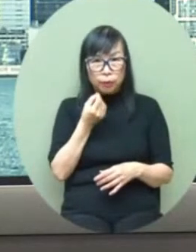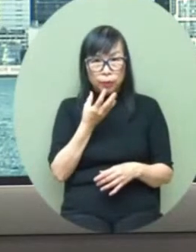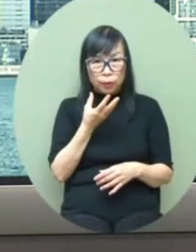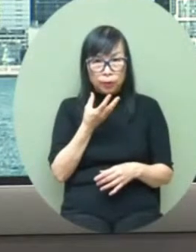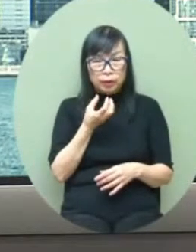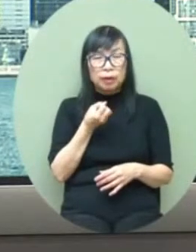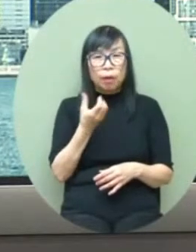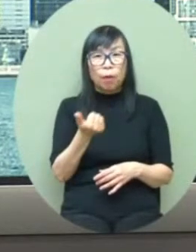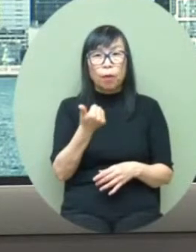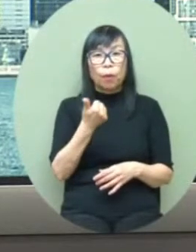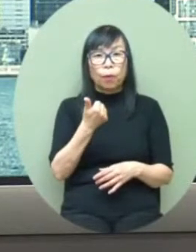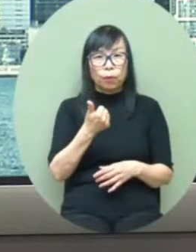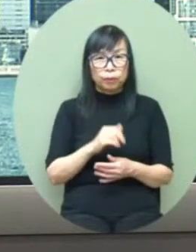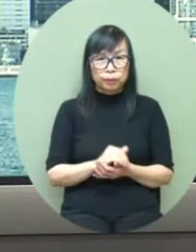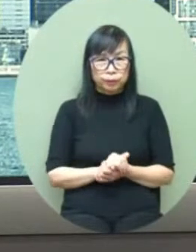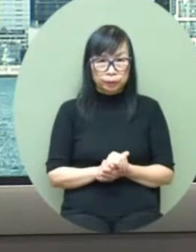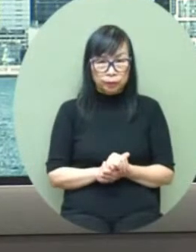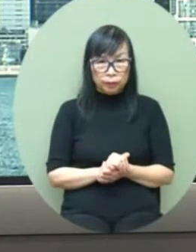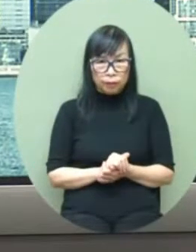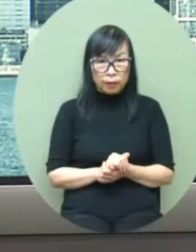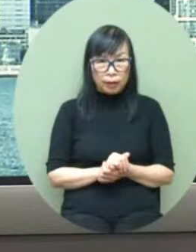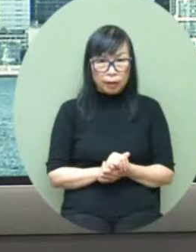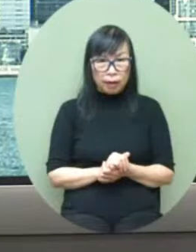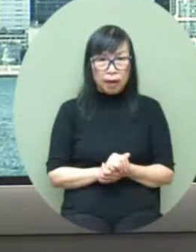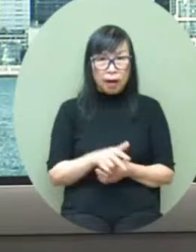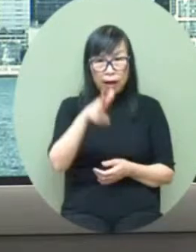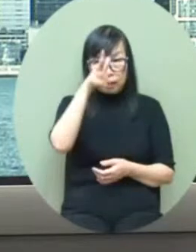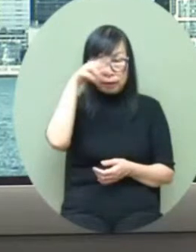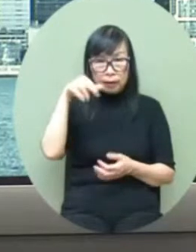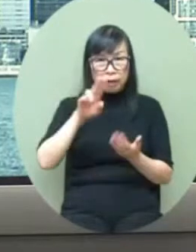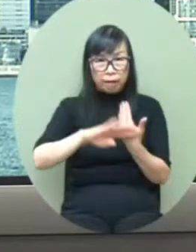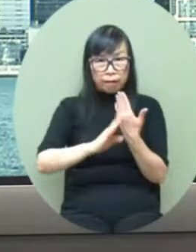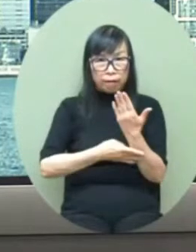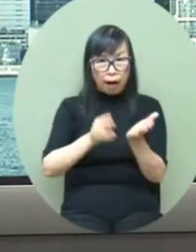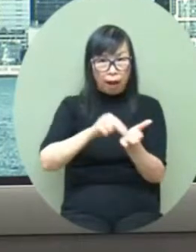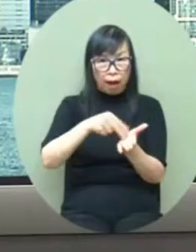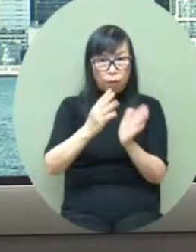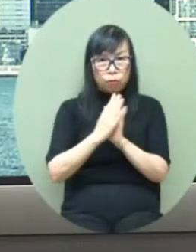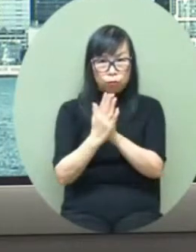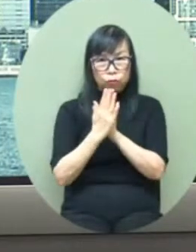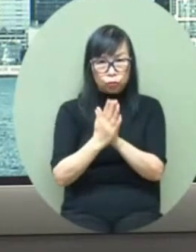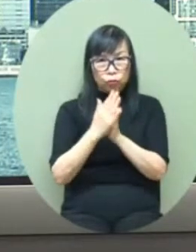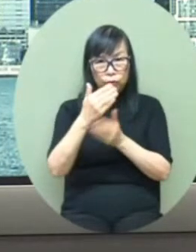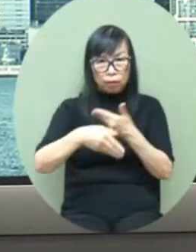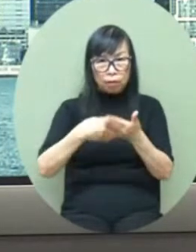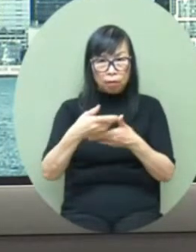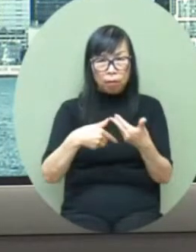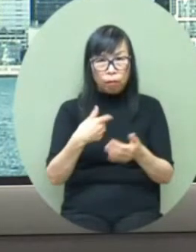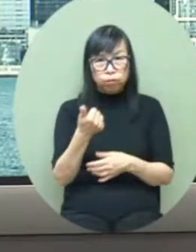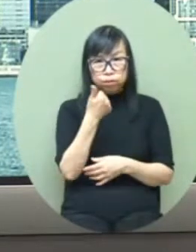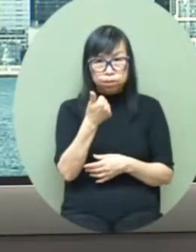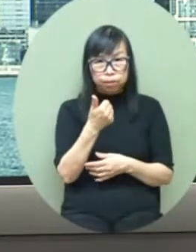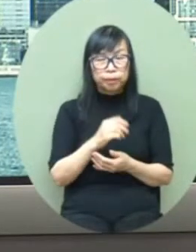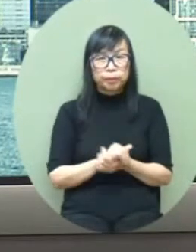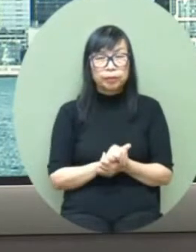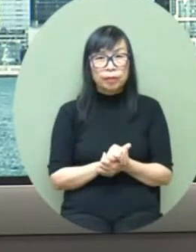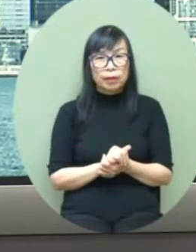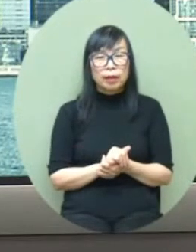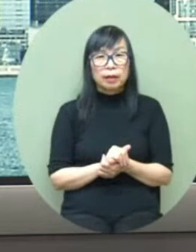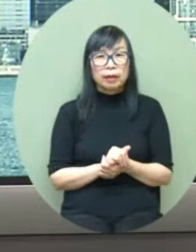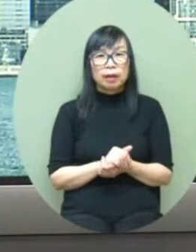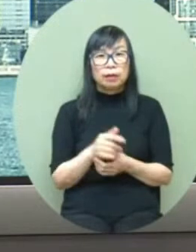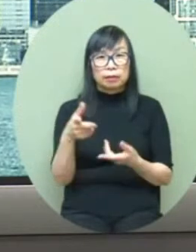fruitful. Members have given me a lot of constructive comments, and this is a new